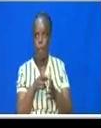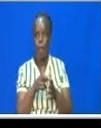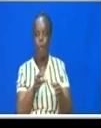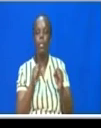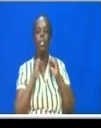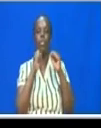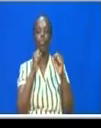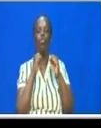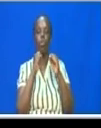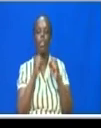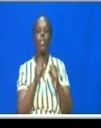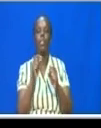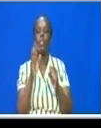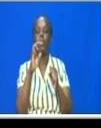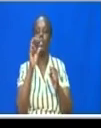strongest